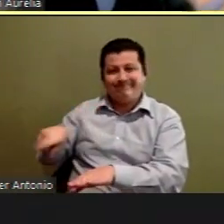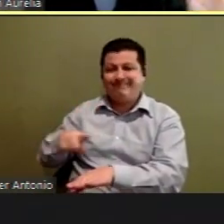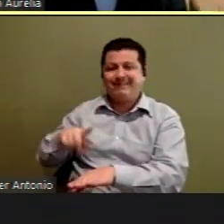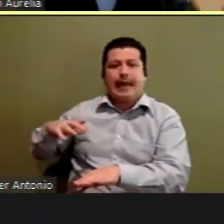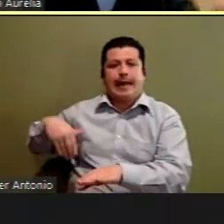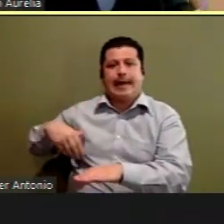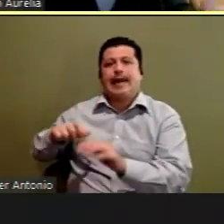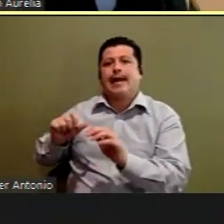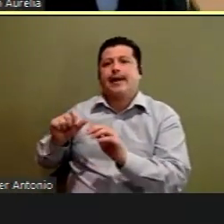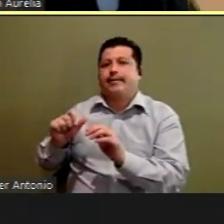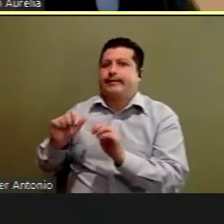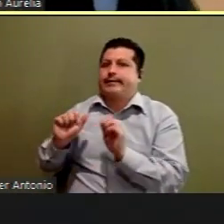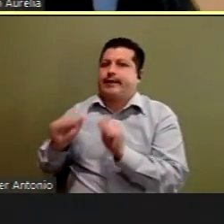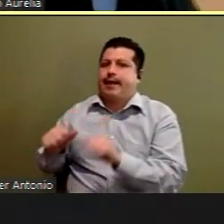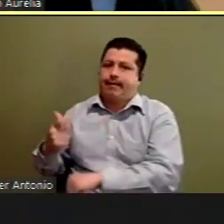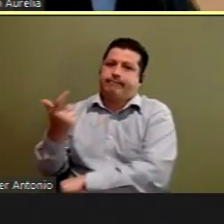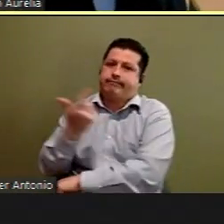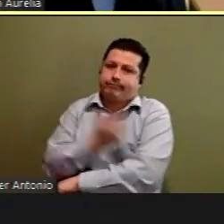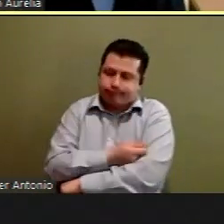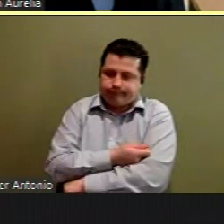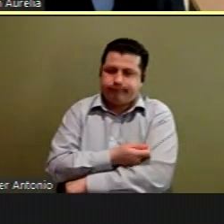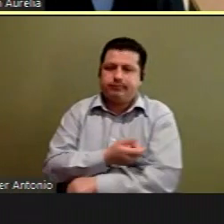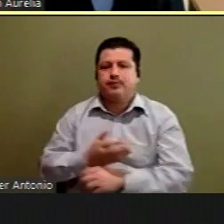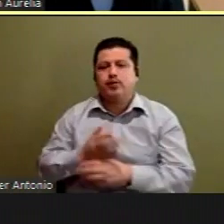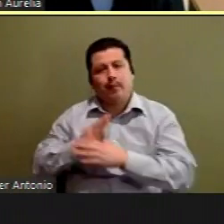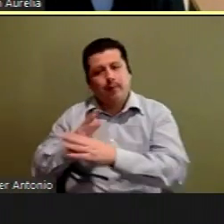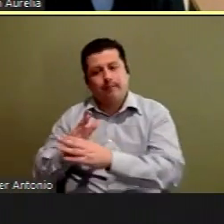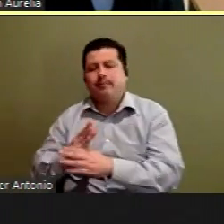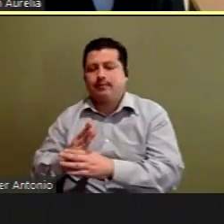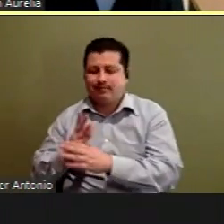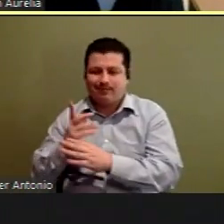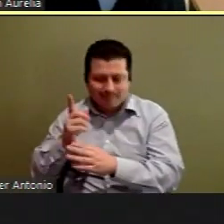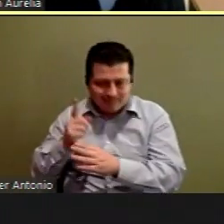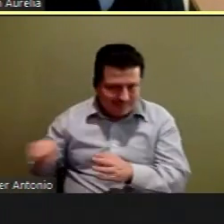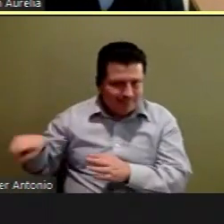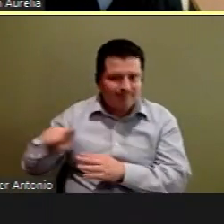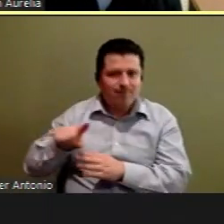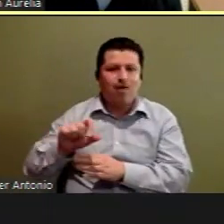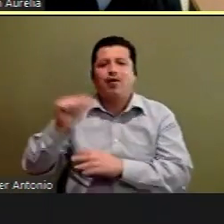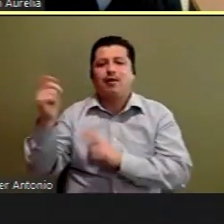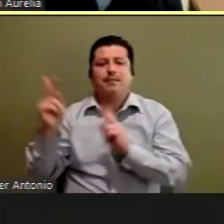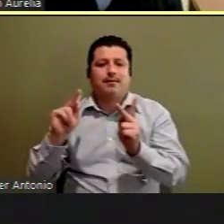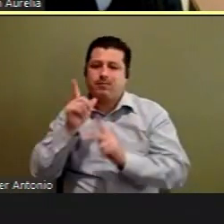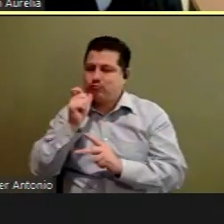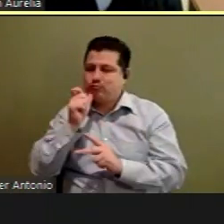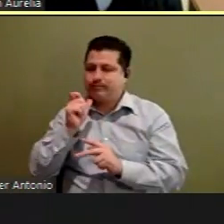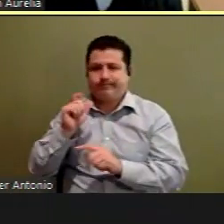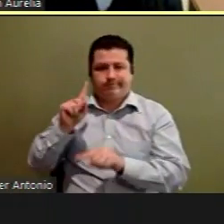can, as a group, protect the people who are unable to get vaccinated. Distribution.